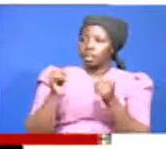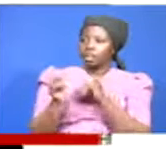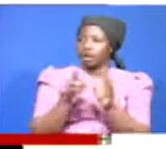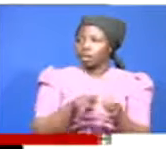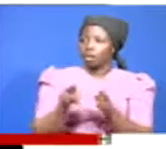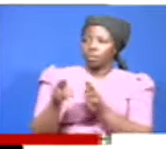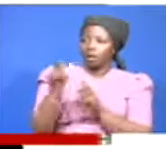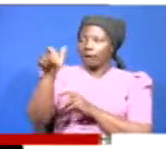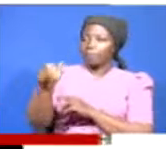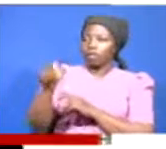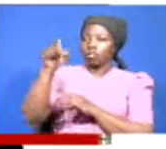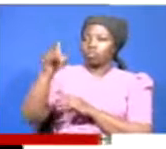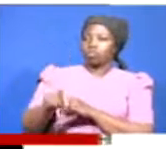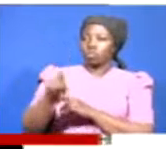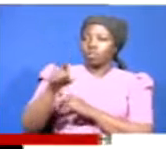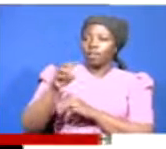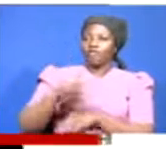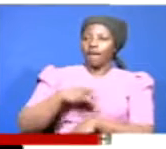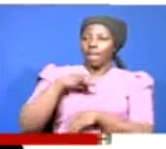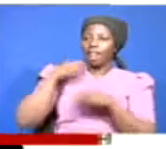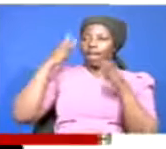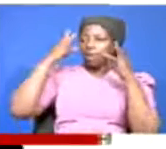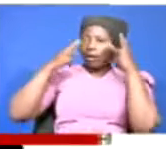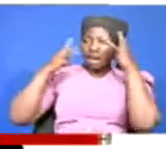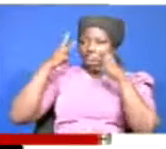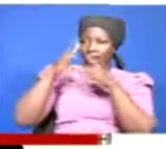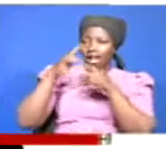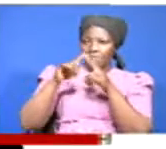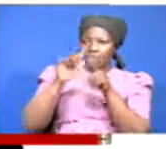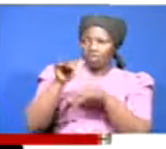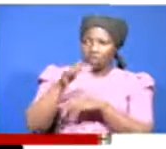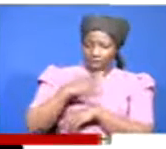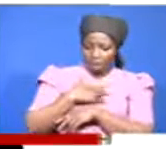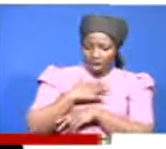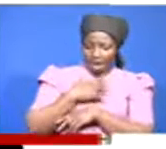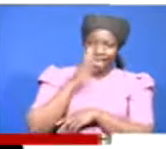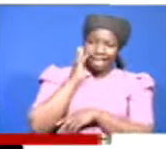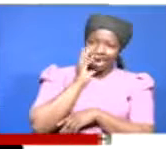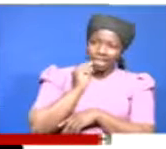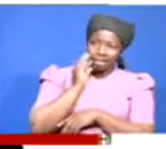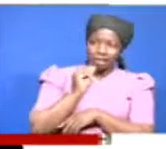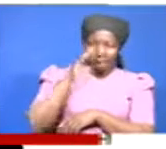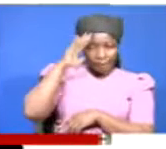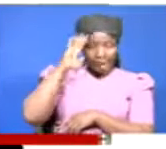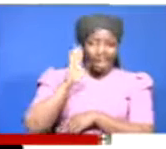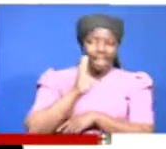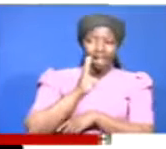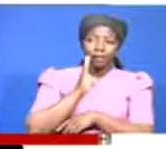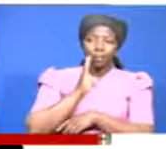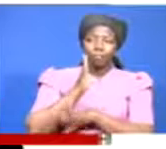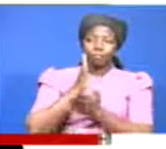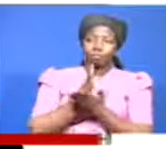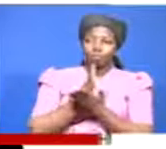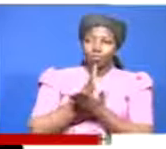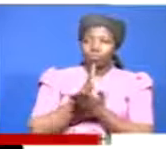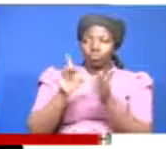should be able to be worried about. Mm. But from where I stand, Pentry, is the fact that as a lawyer, I could